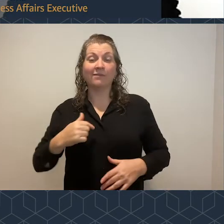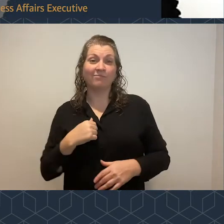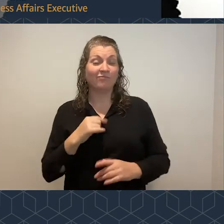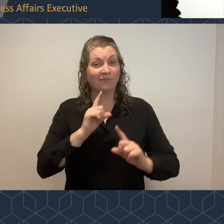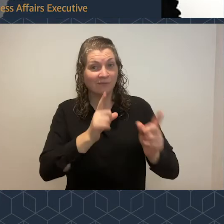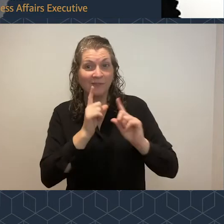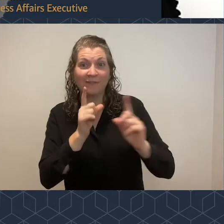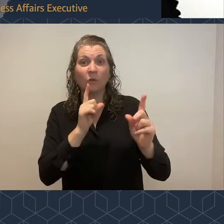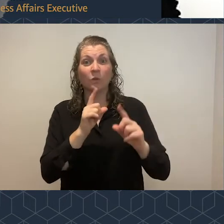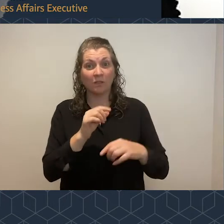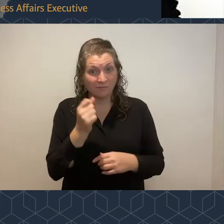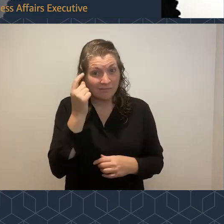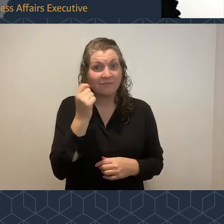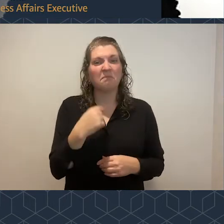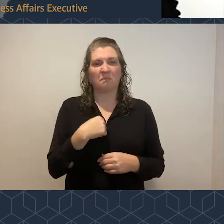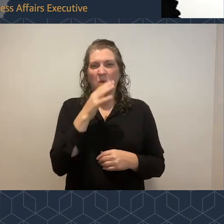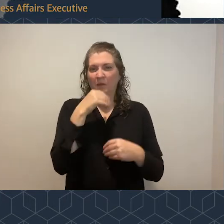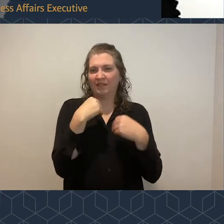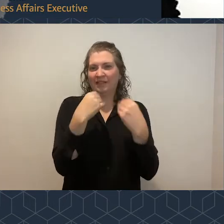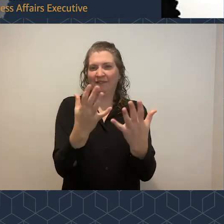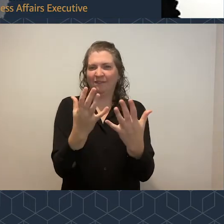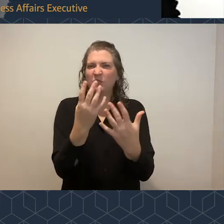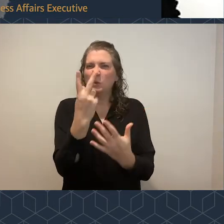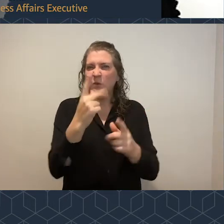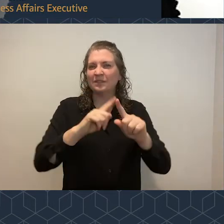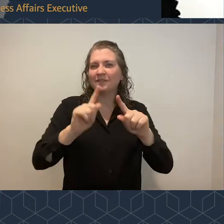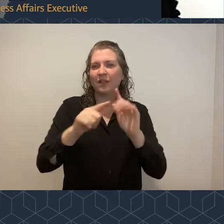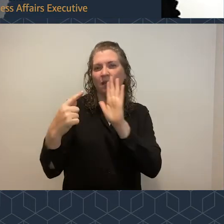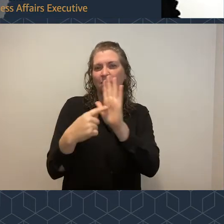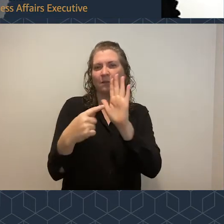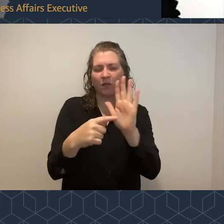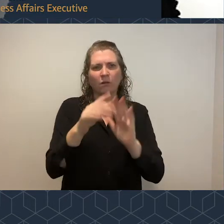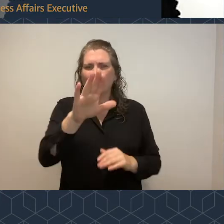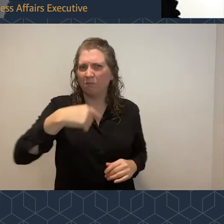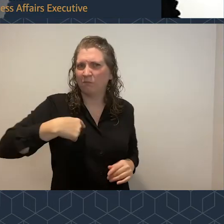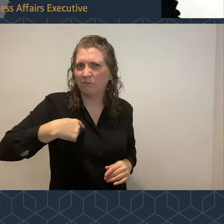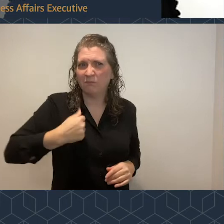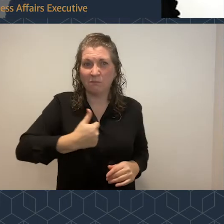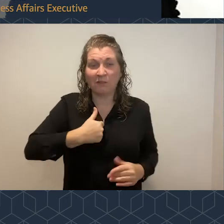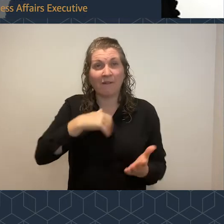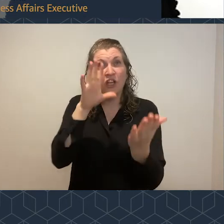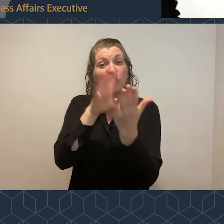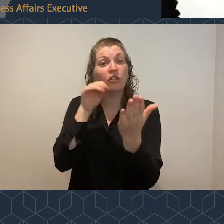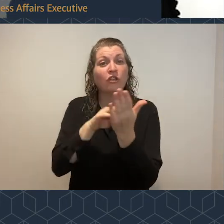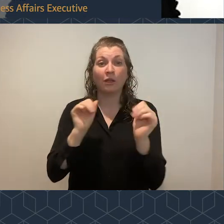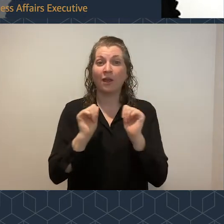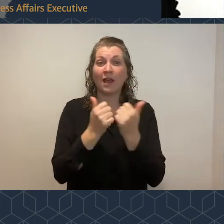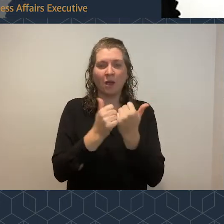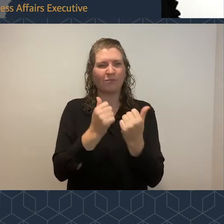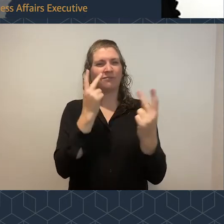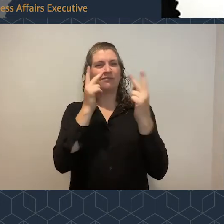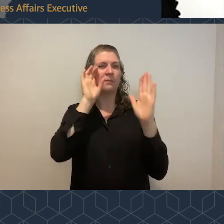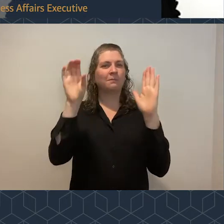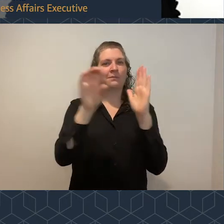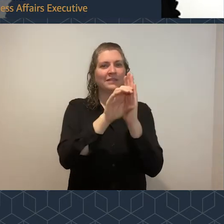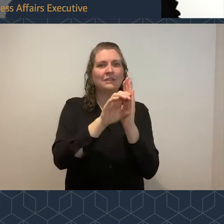prepared for an interview is that for each of the 14 leadership principles, I had 2 examples each. And I'm a visual learner, and so I had